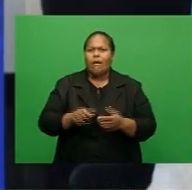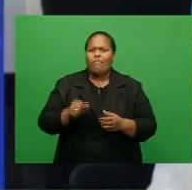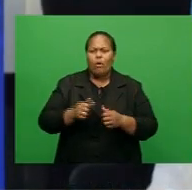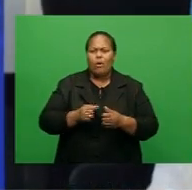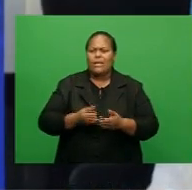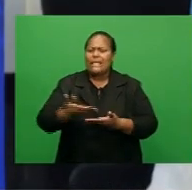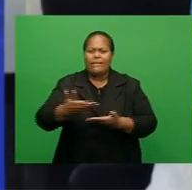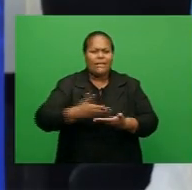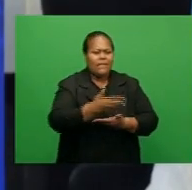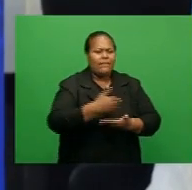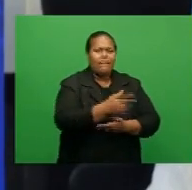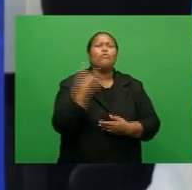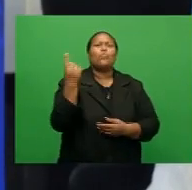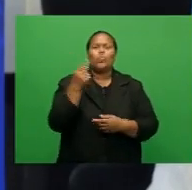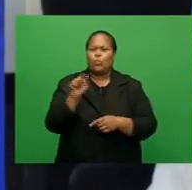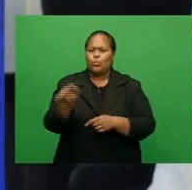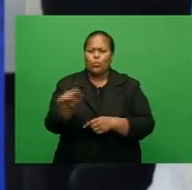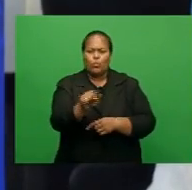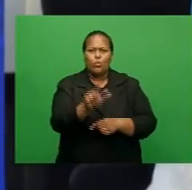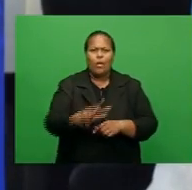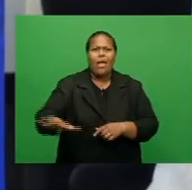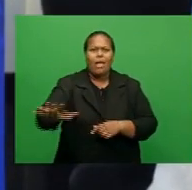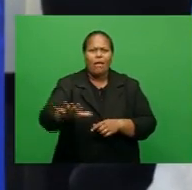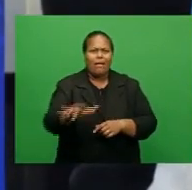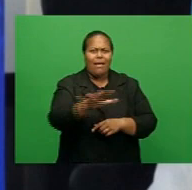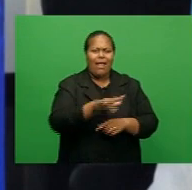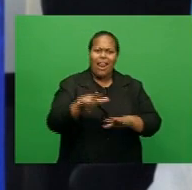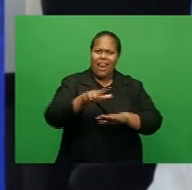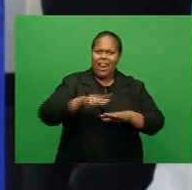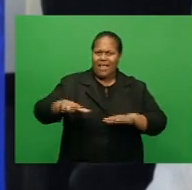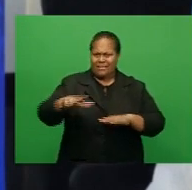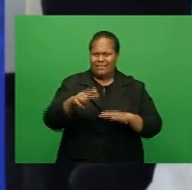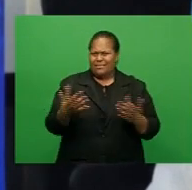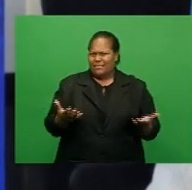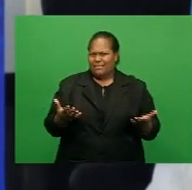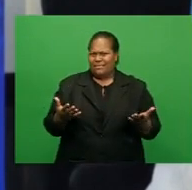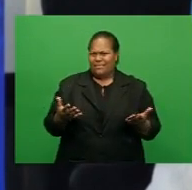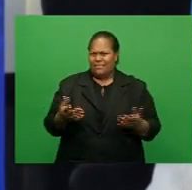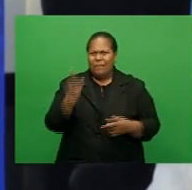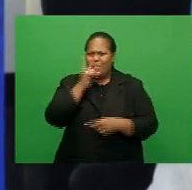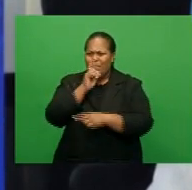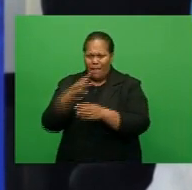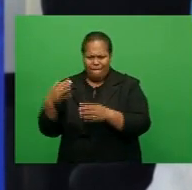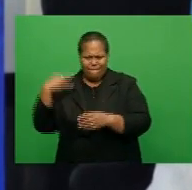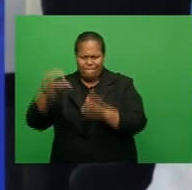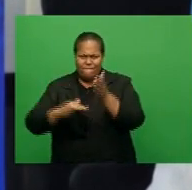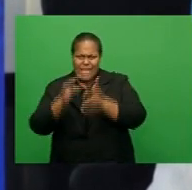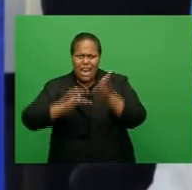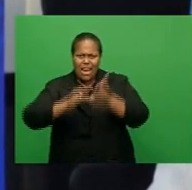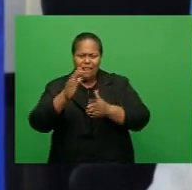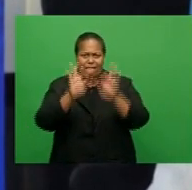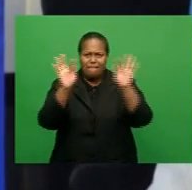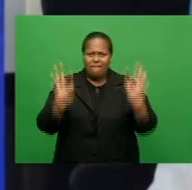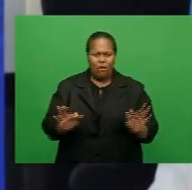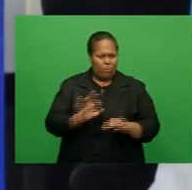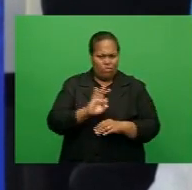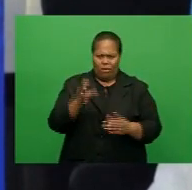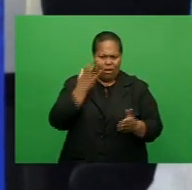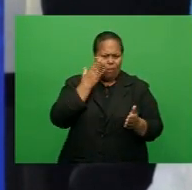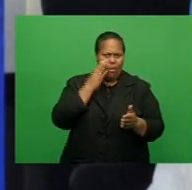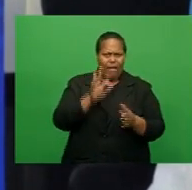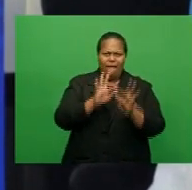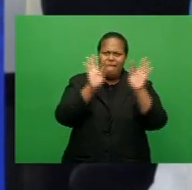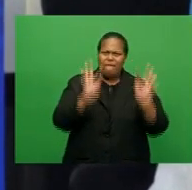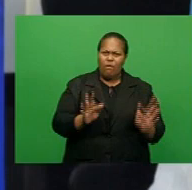demand survey form would later become an application form, because the demand survey form very